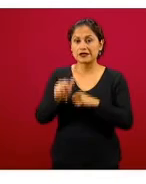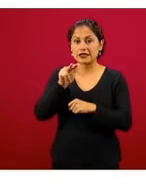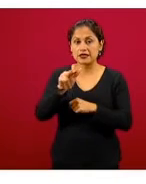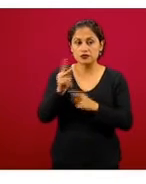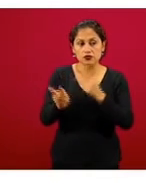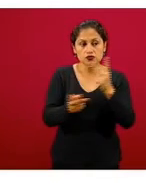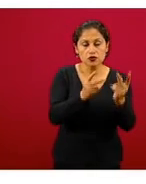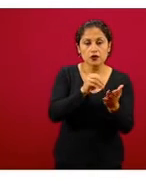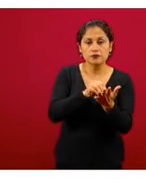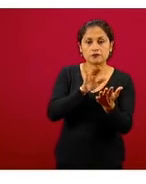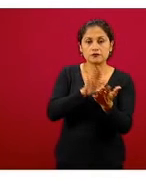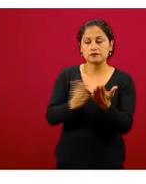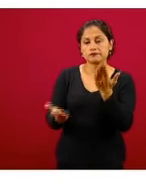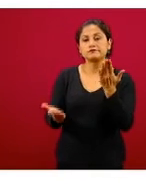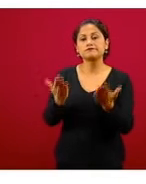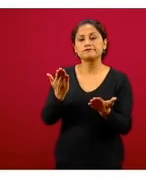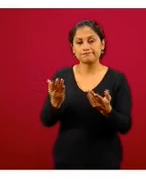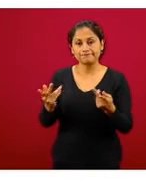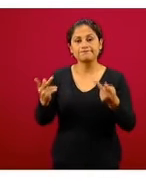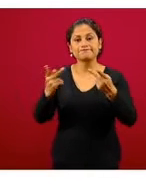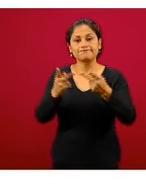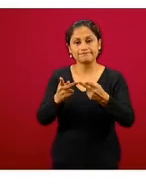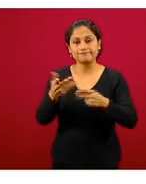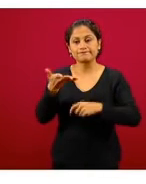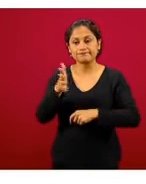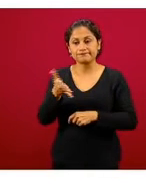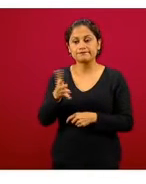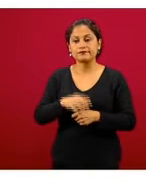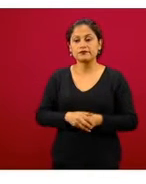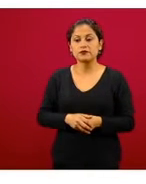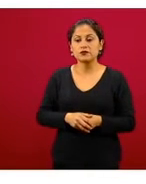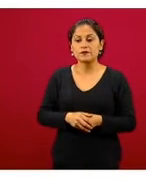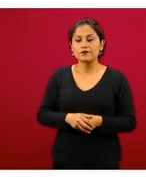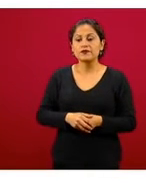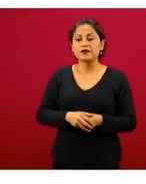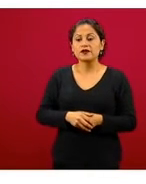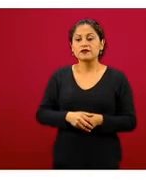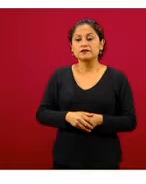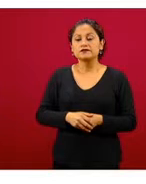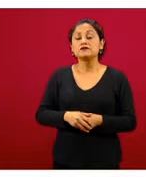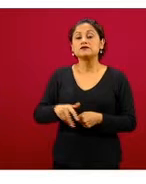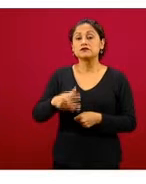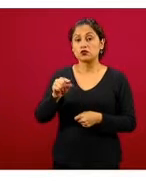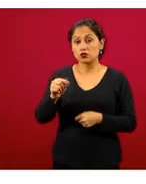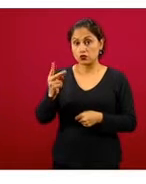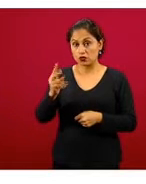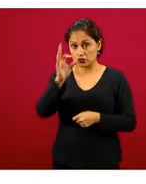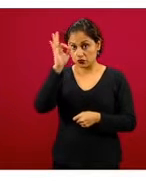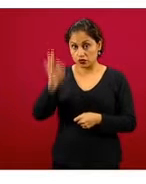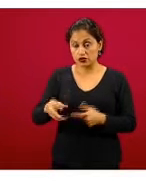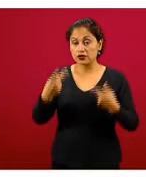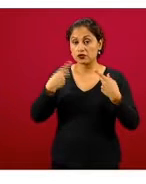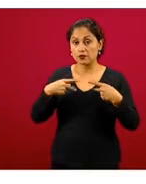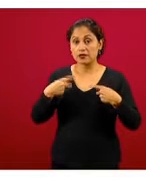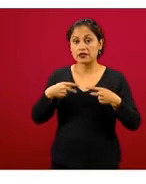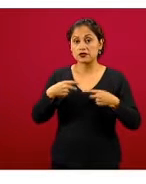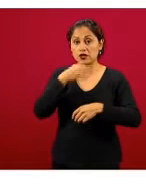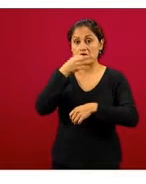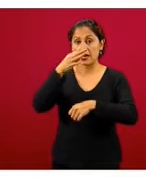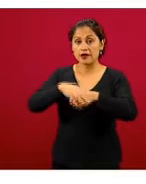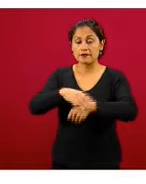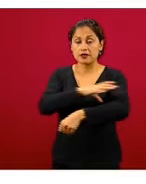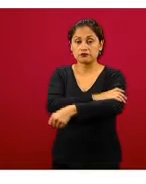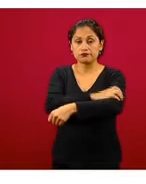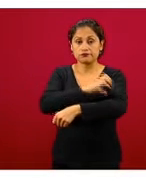very similar to the results of the National Nutrition Poll, which throws